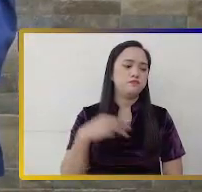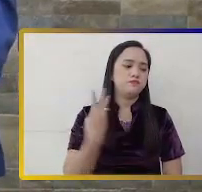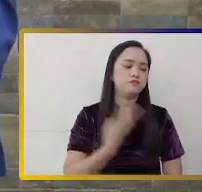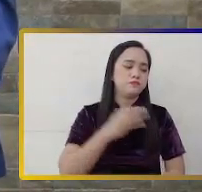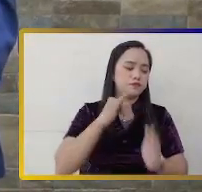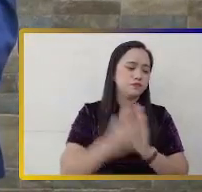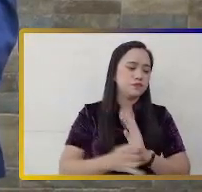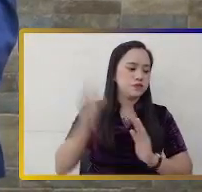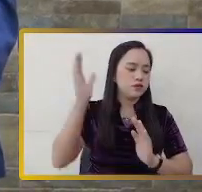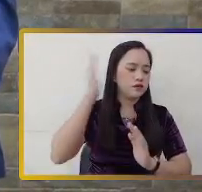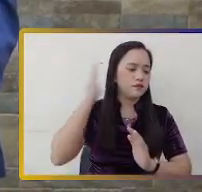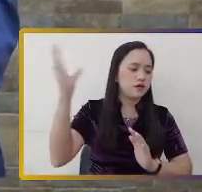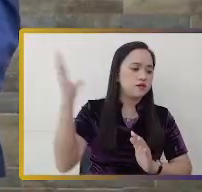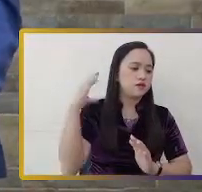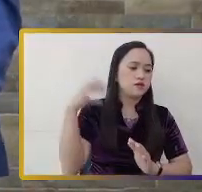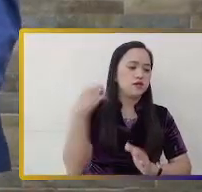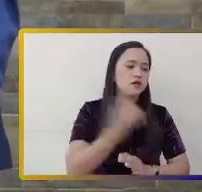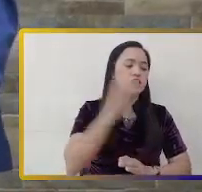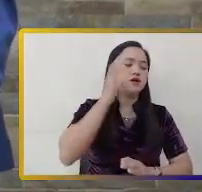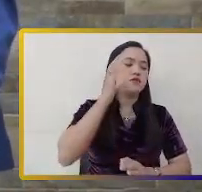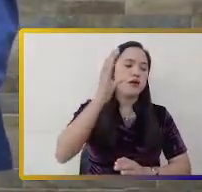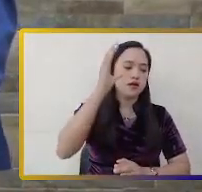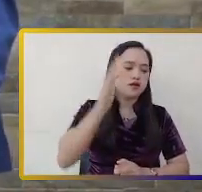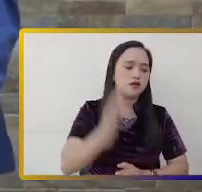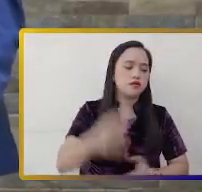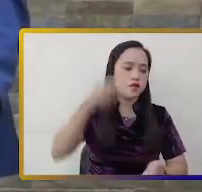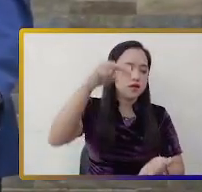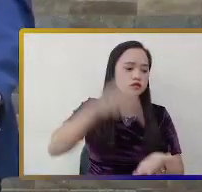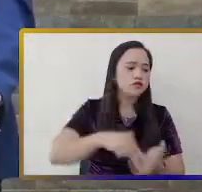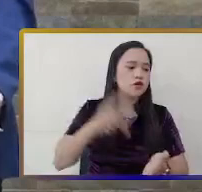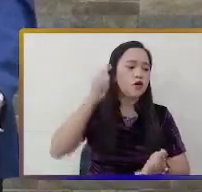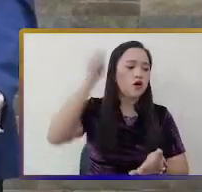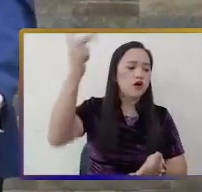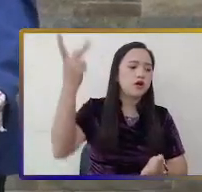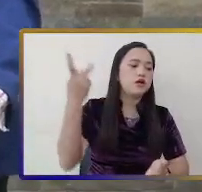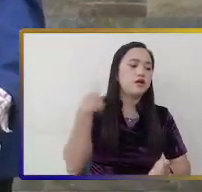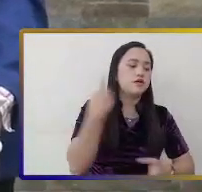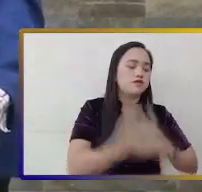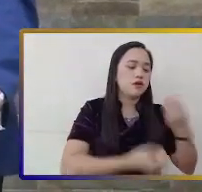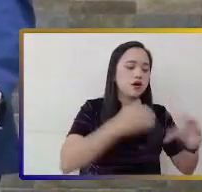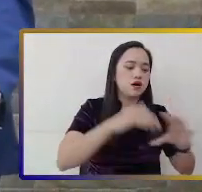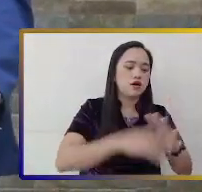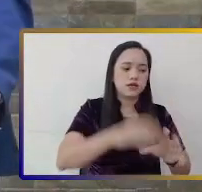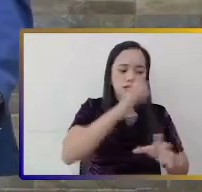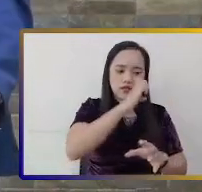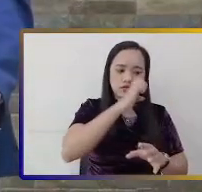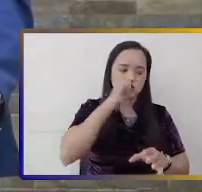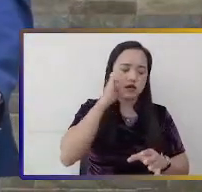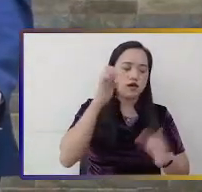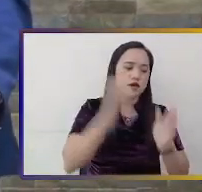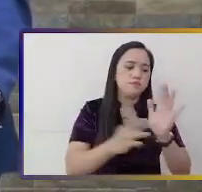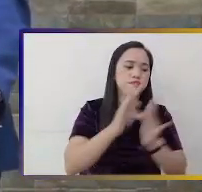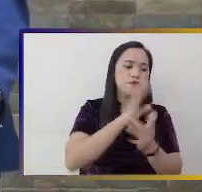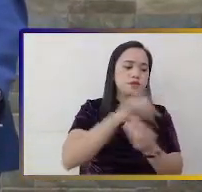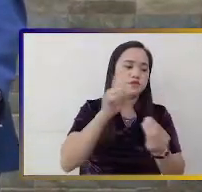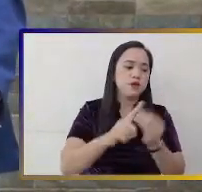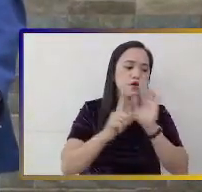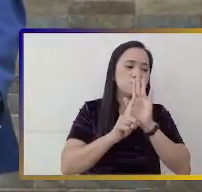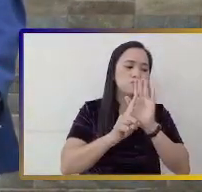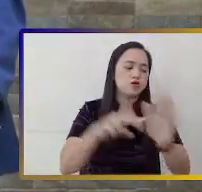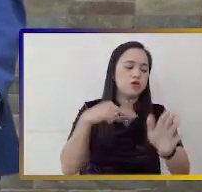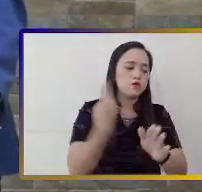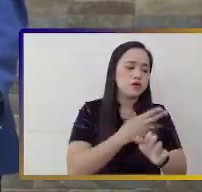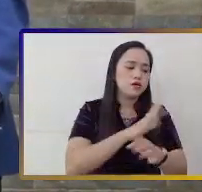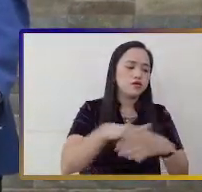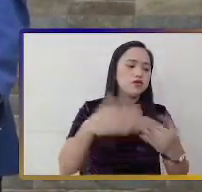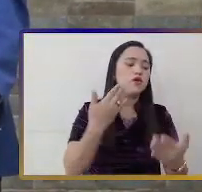We just heard from the captain, our commander standing tall. There's a fire in his eyes, he's about to